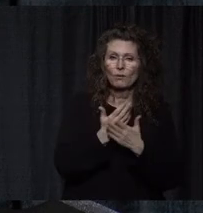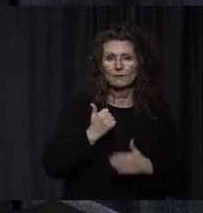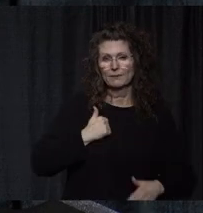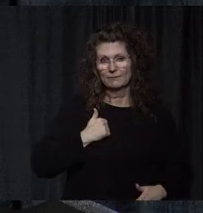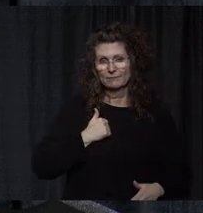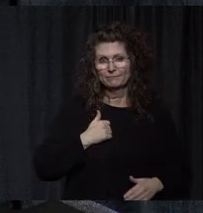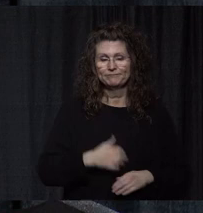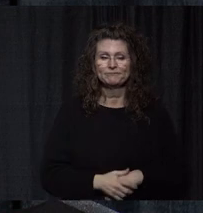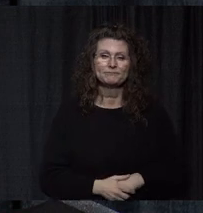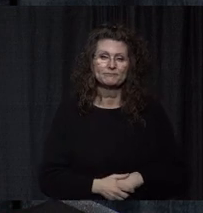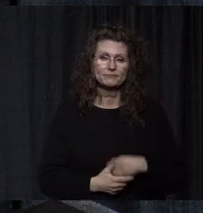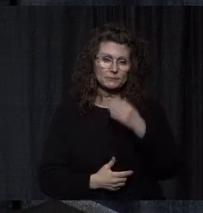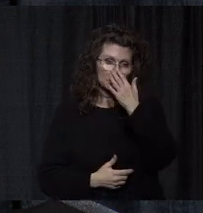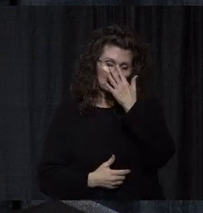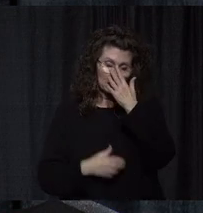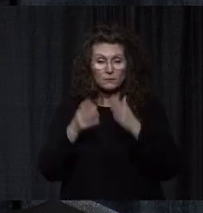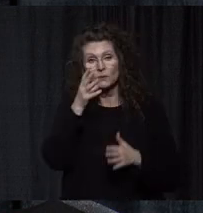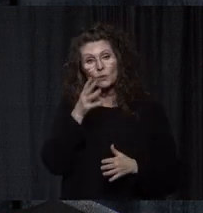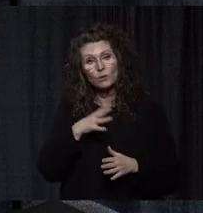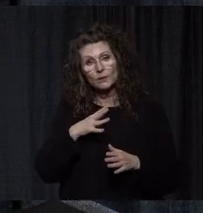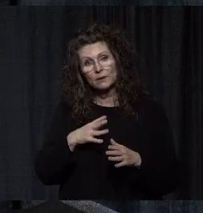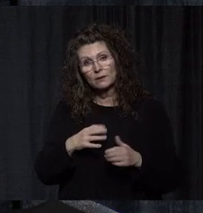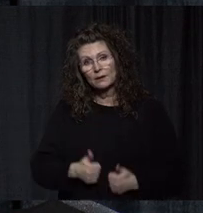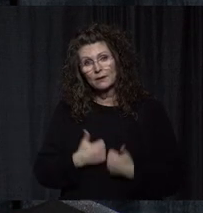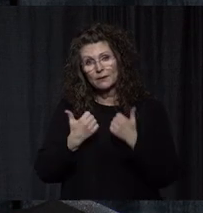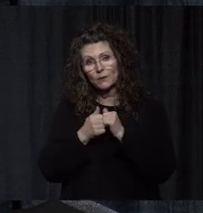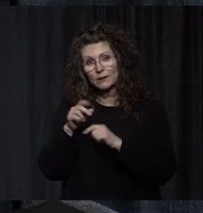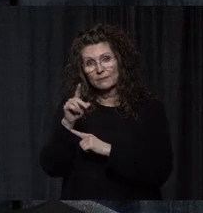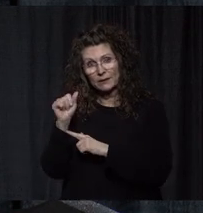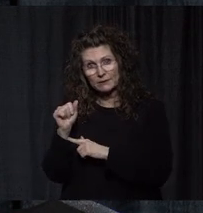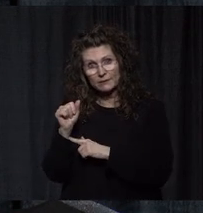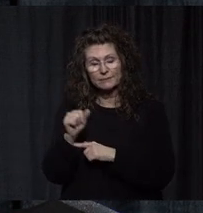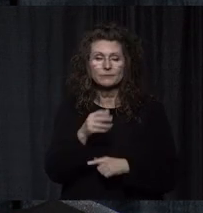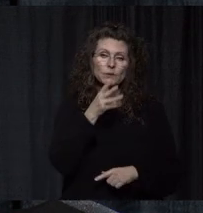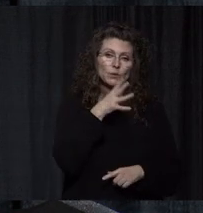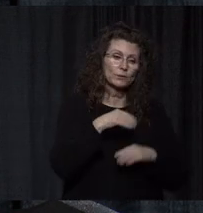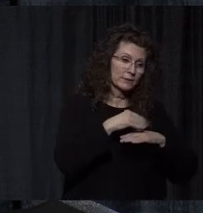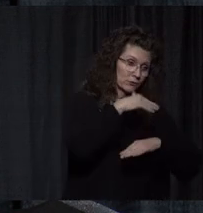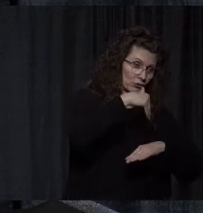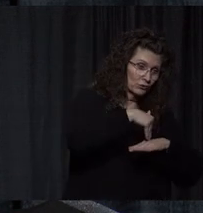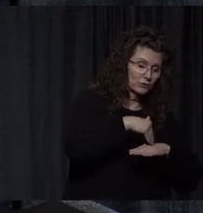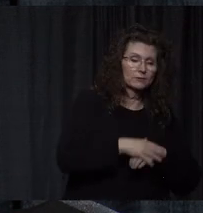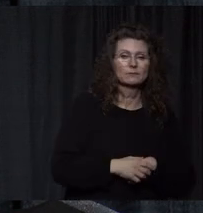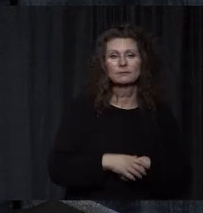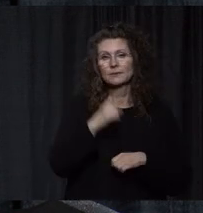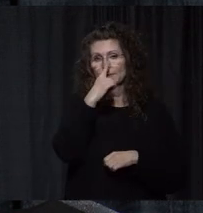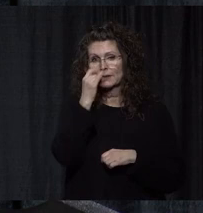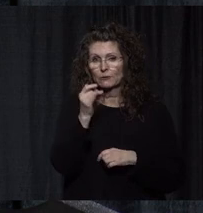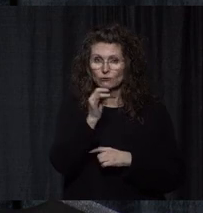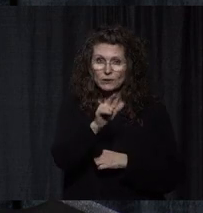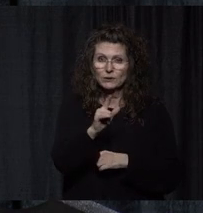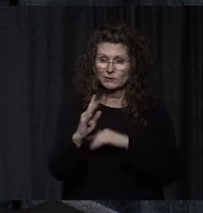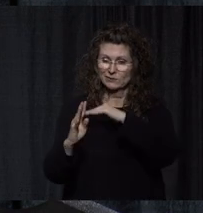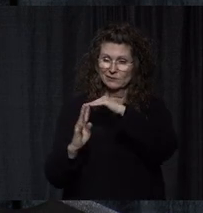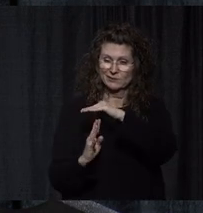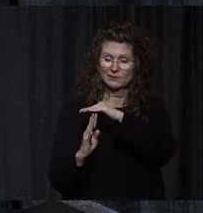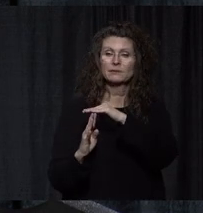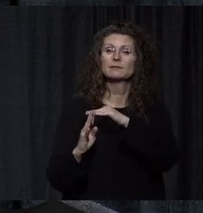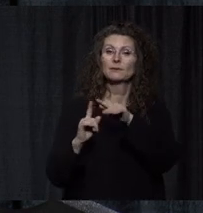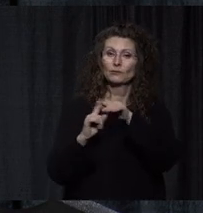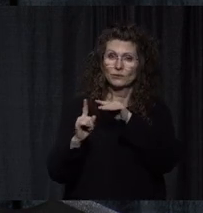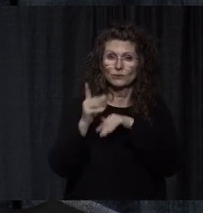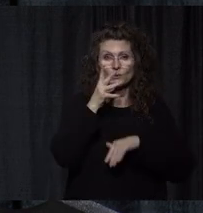There are women living with disabilities, Indigenous women, Black, racialized, newcomer, and refugee